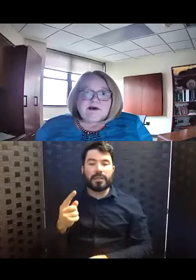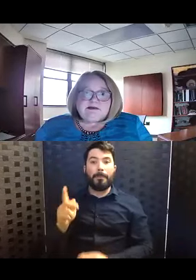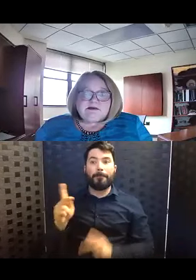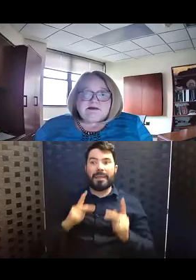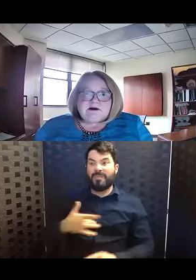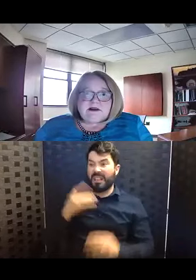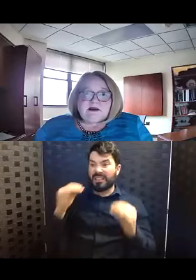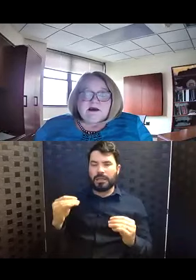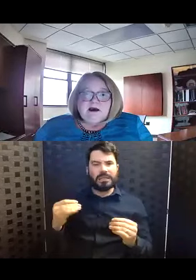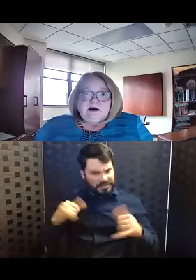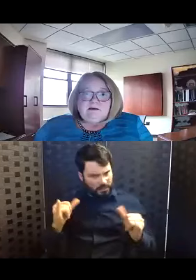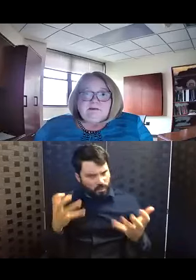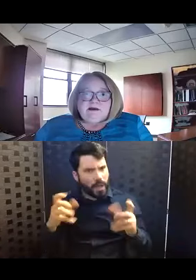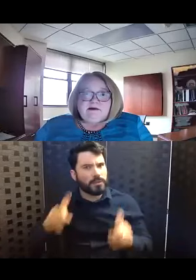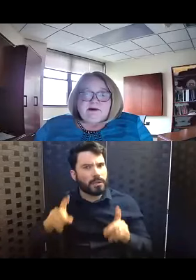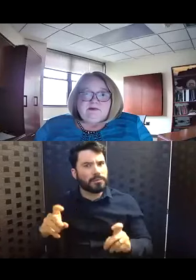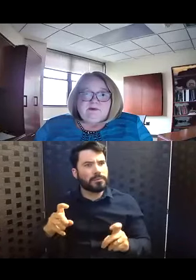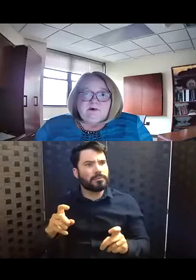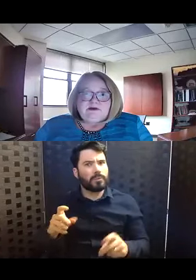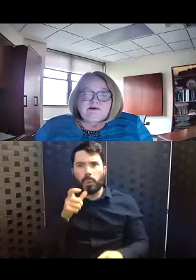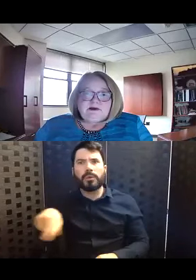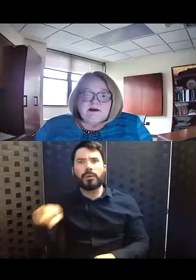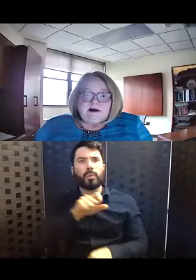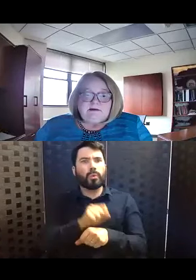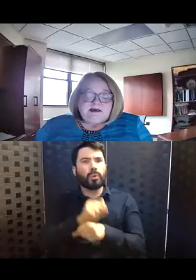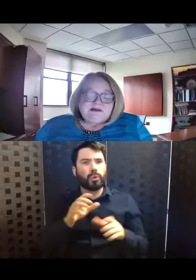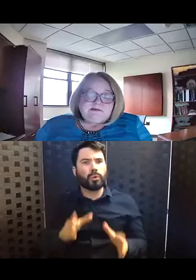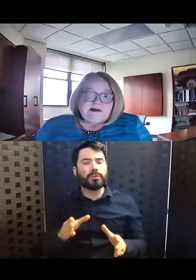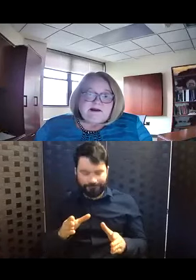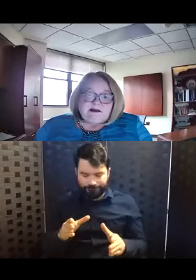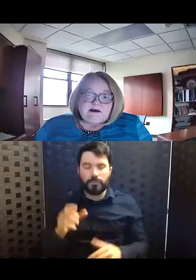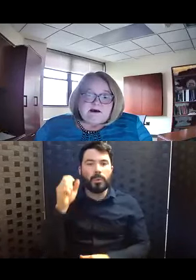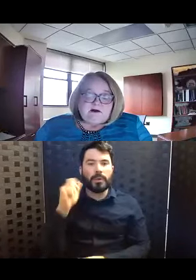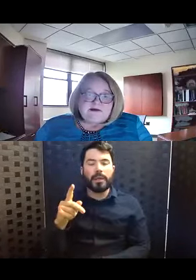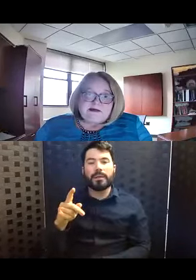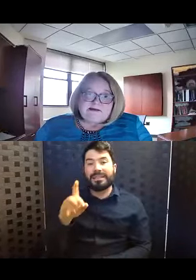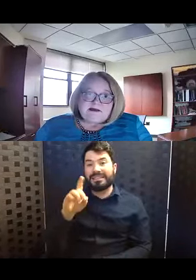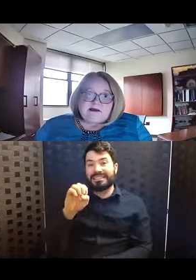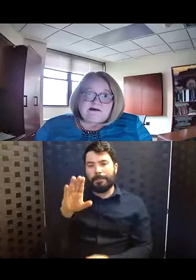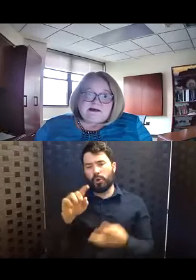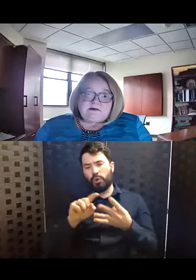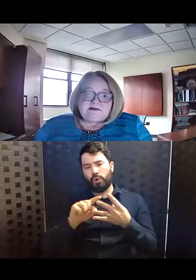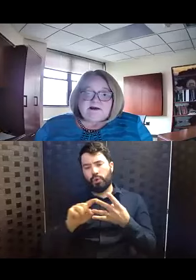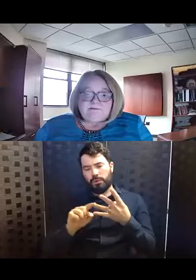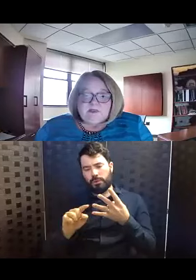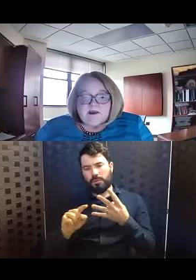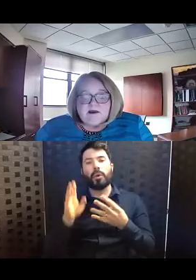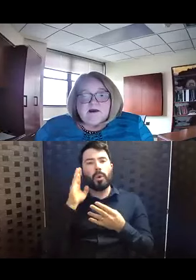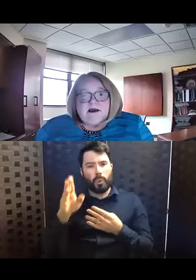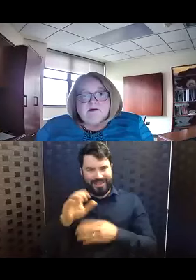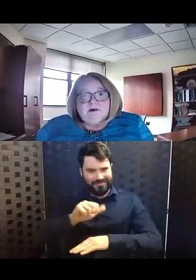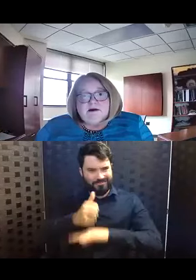by our employees, and starting mid-month, we will be doing asymptomatic COVID testing in